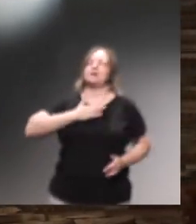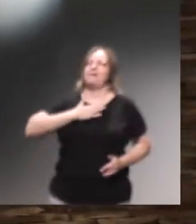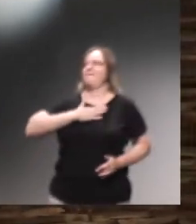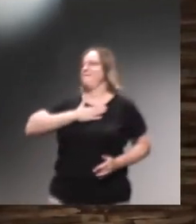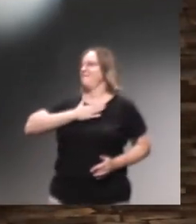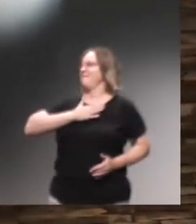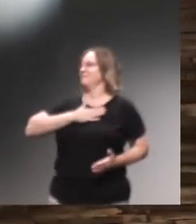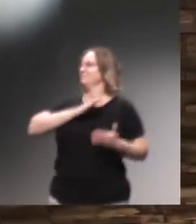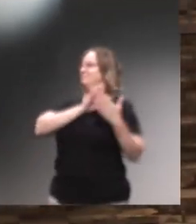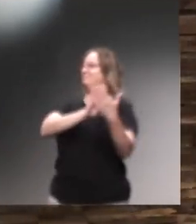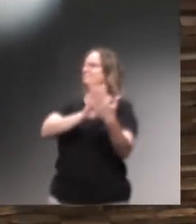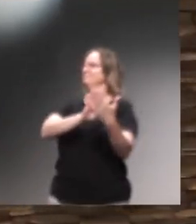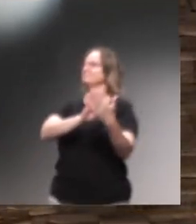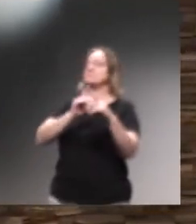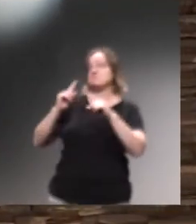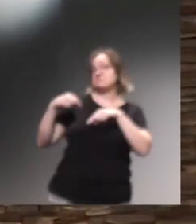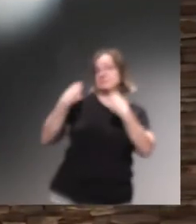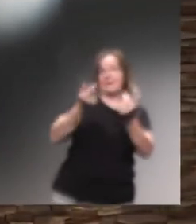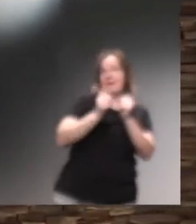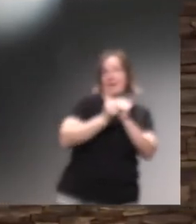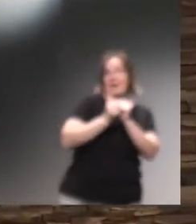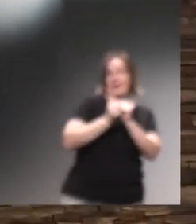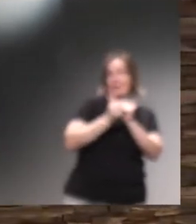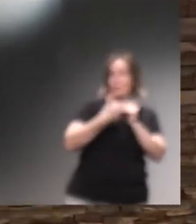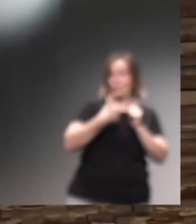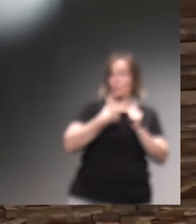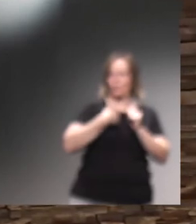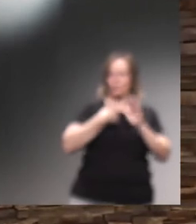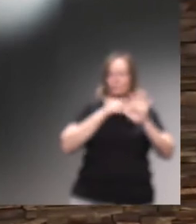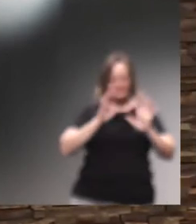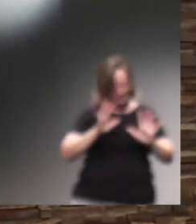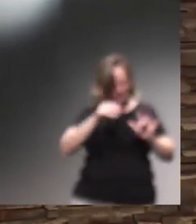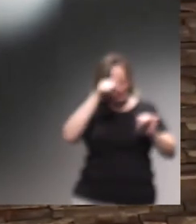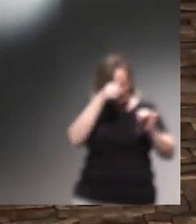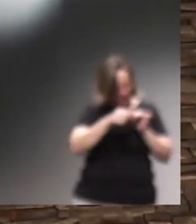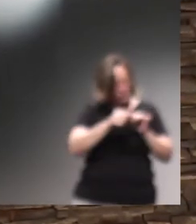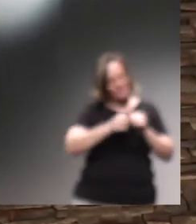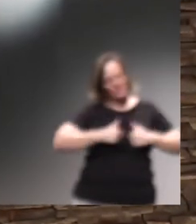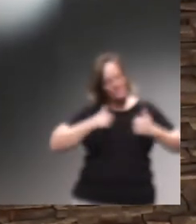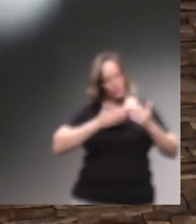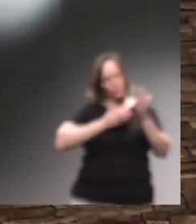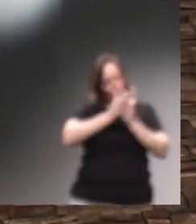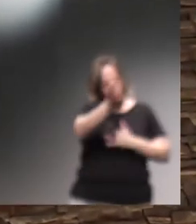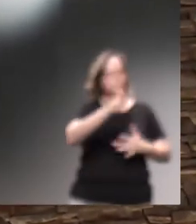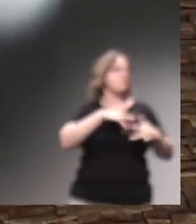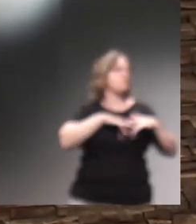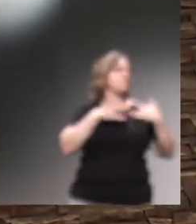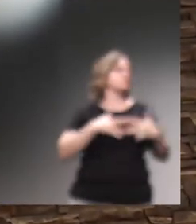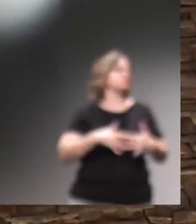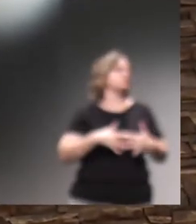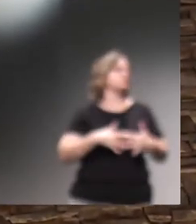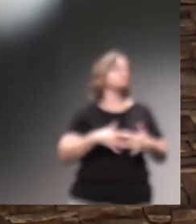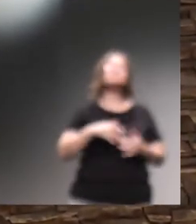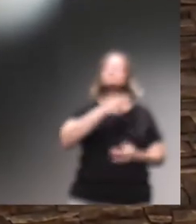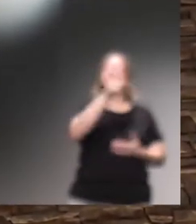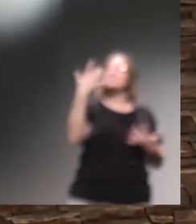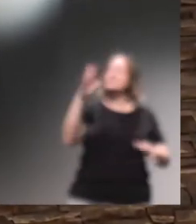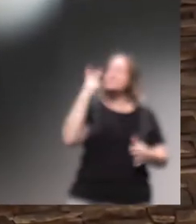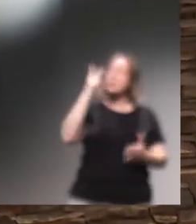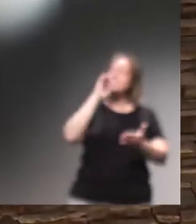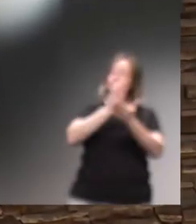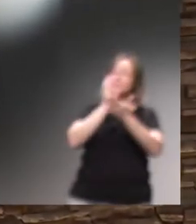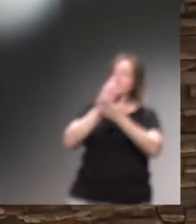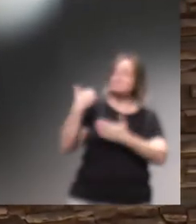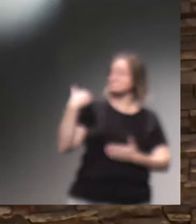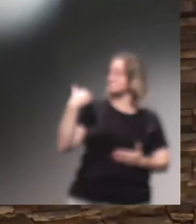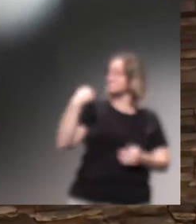doing to remind myself to live through my heart. Now, I showed you the pictures earlier